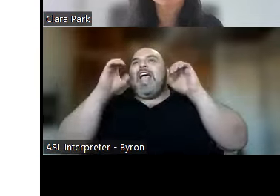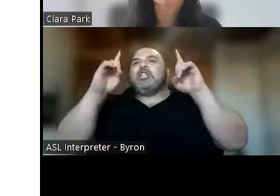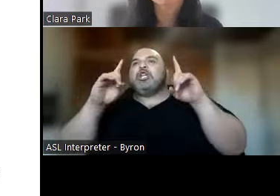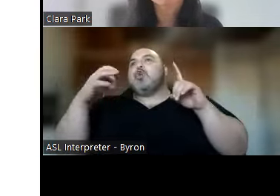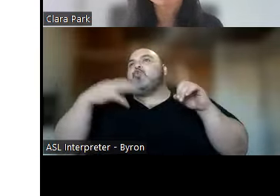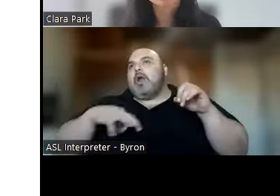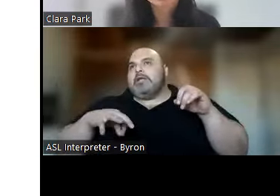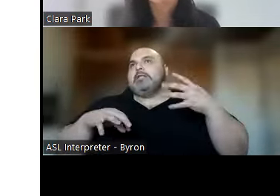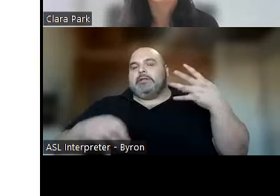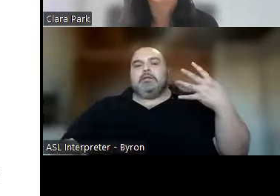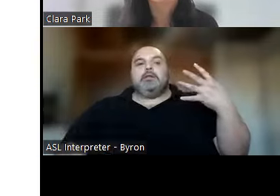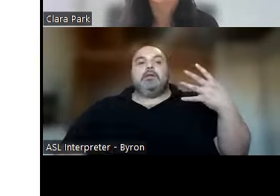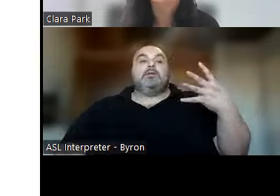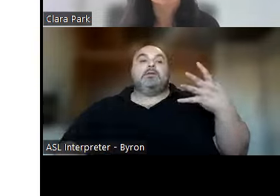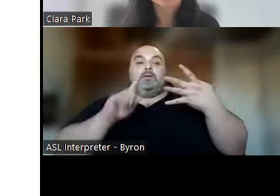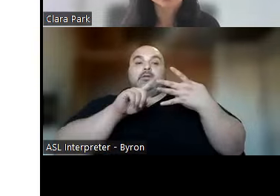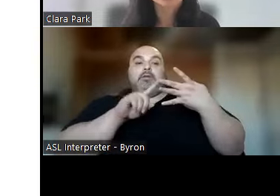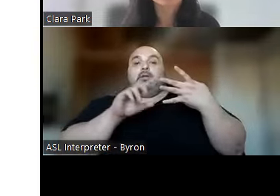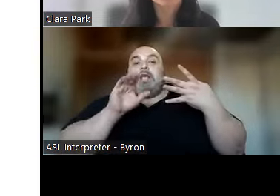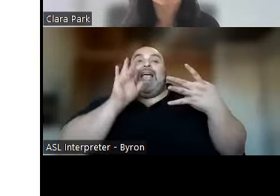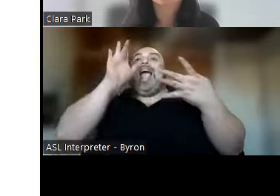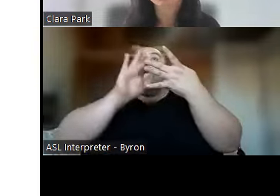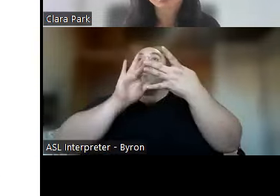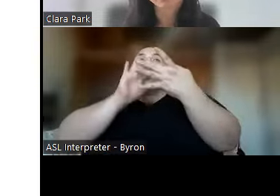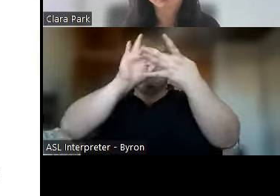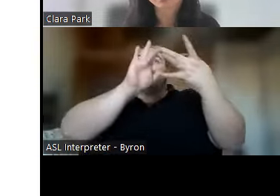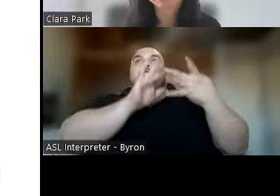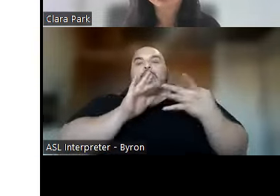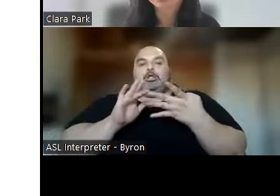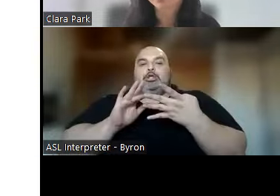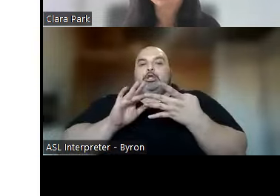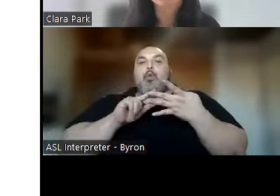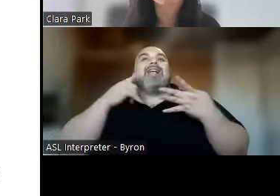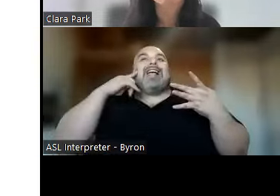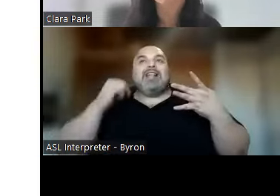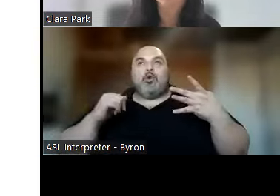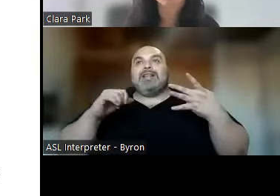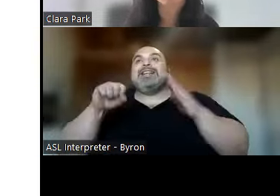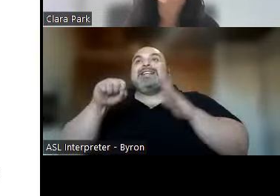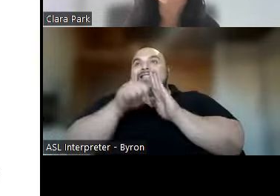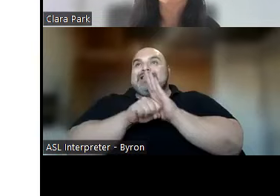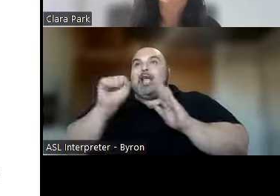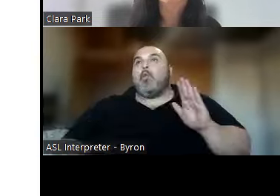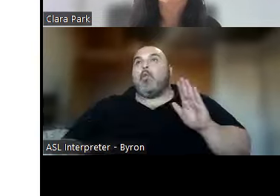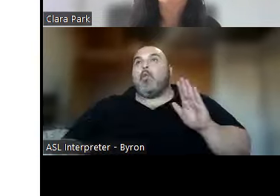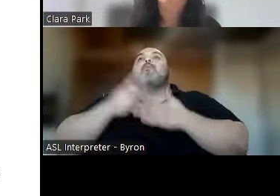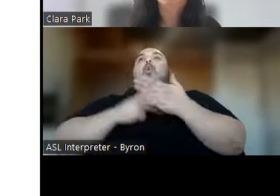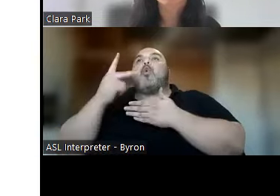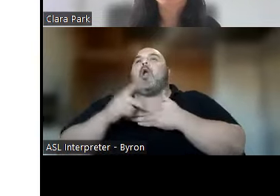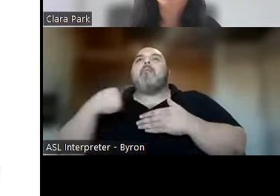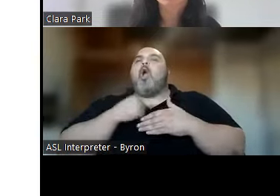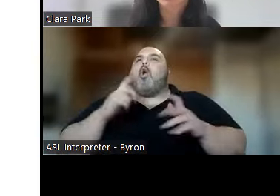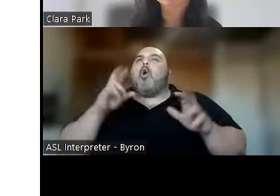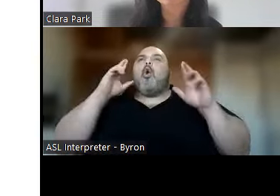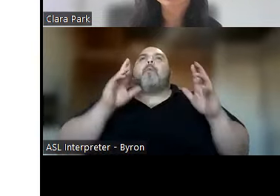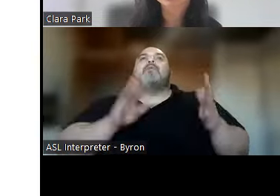them. And then the second pillar is around outreach. So again, we're a California statewide program. Our hope is to really reach out to